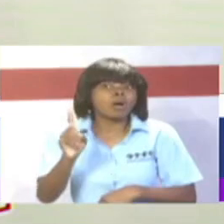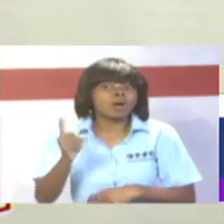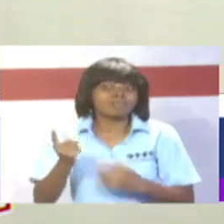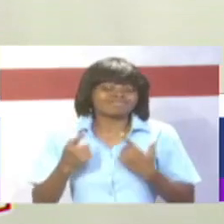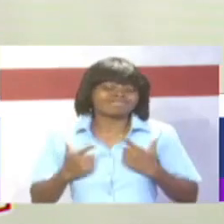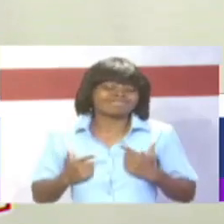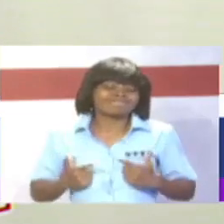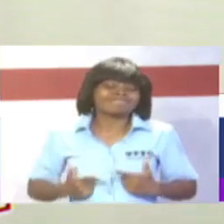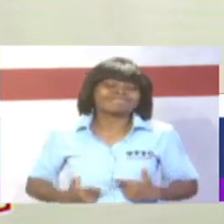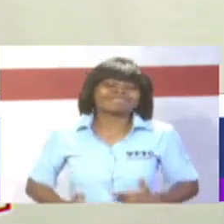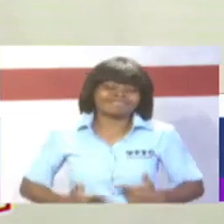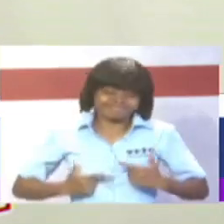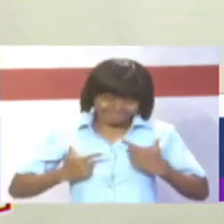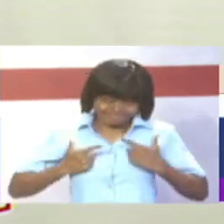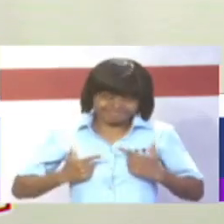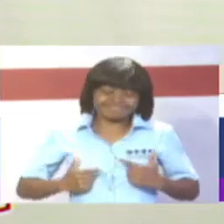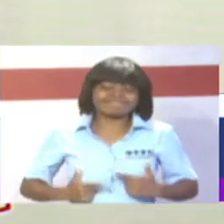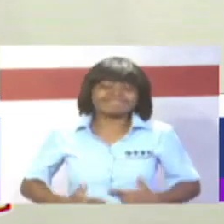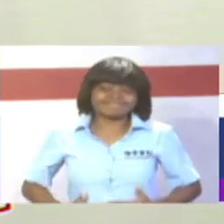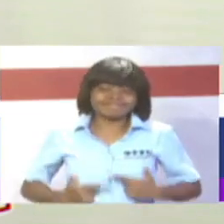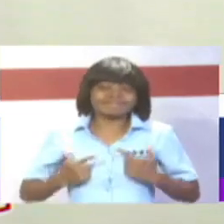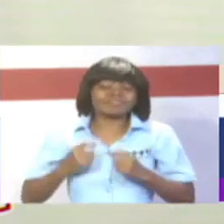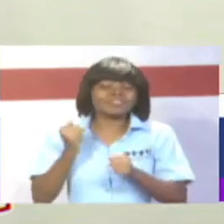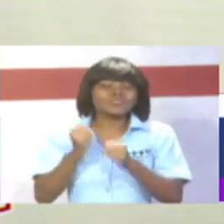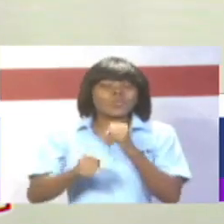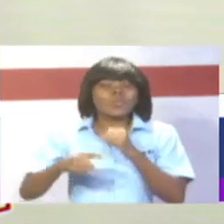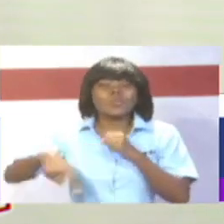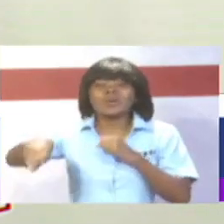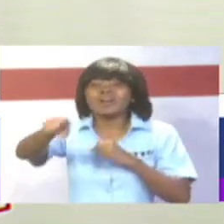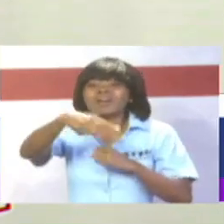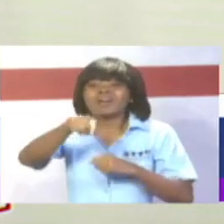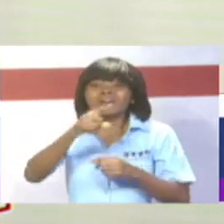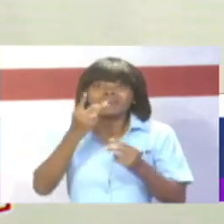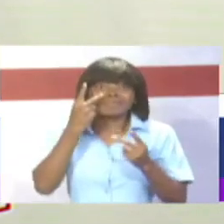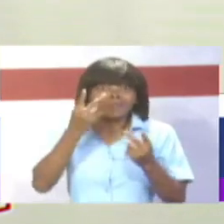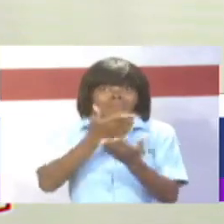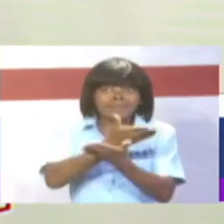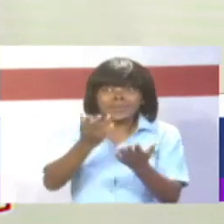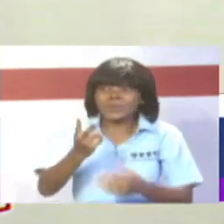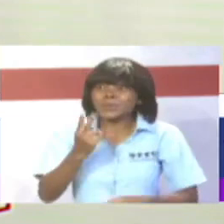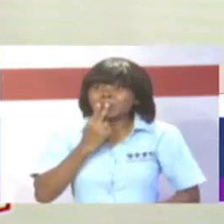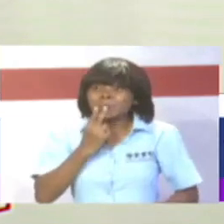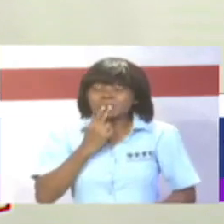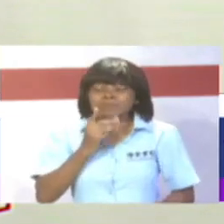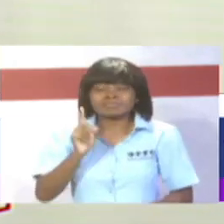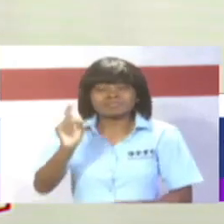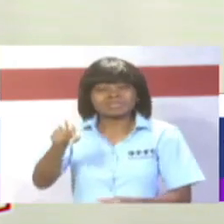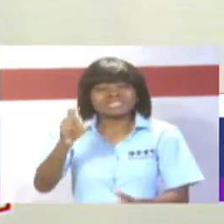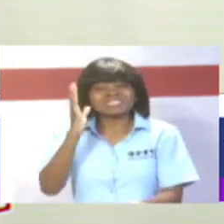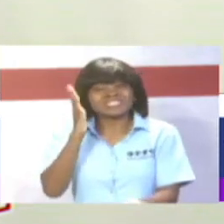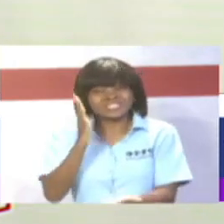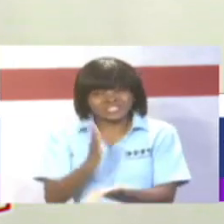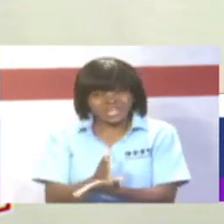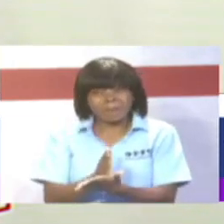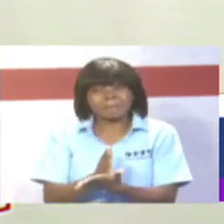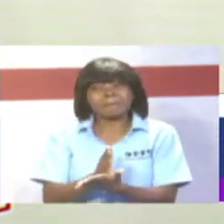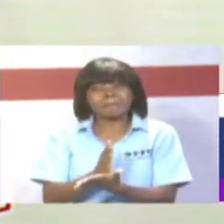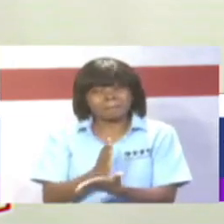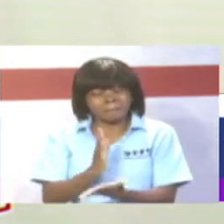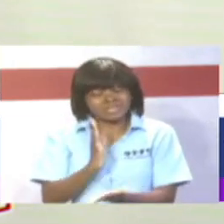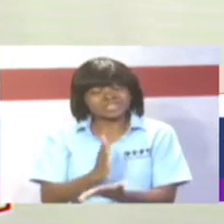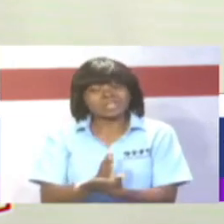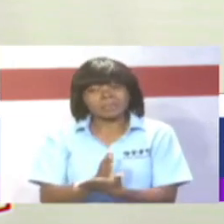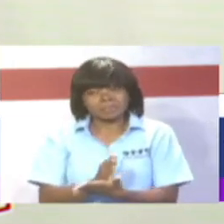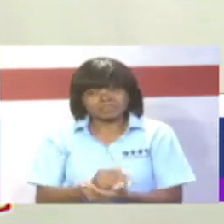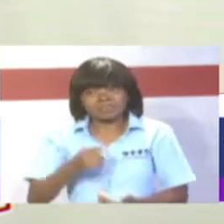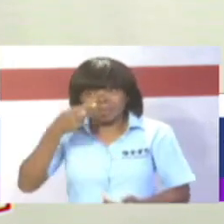smoker. So, smokers, y'all need to ease up because y'all are affected greatly, by